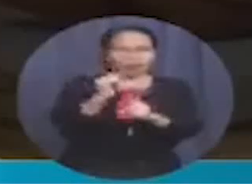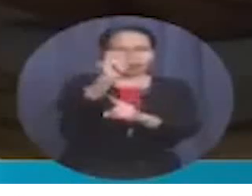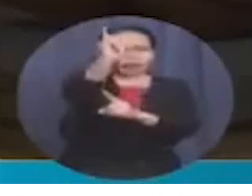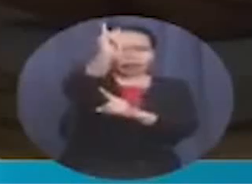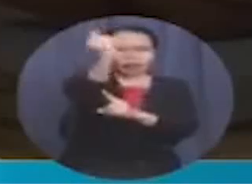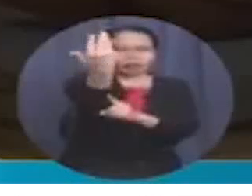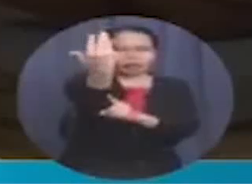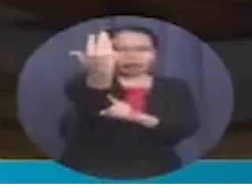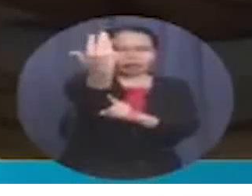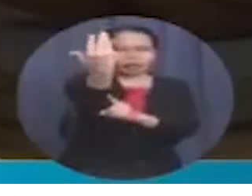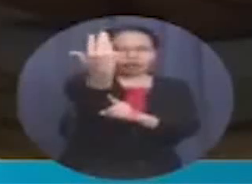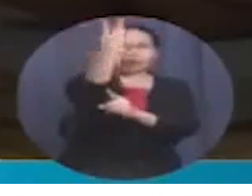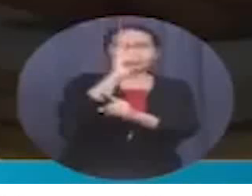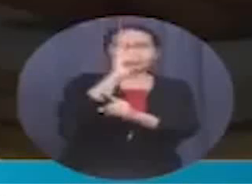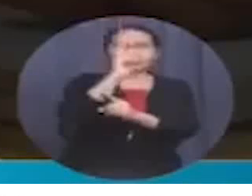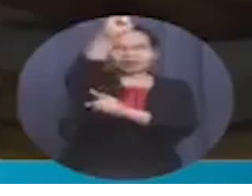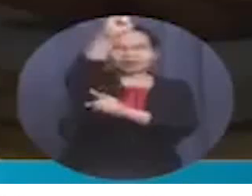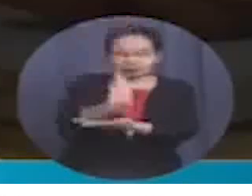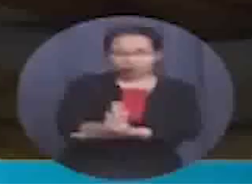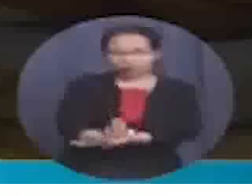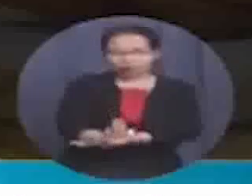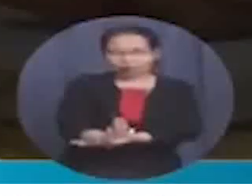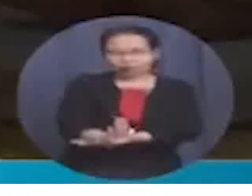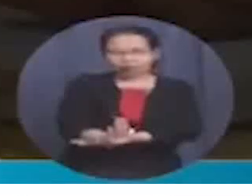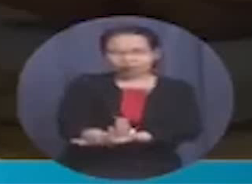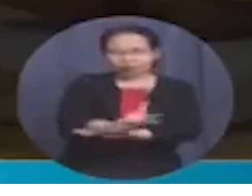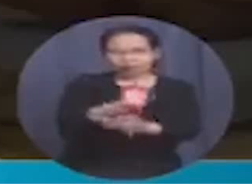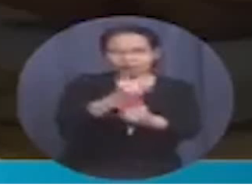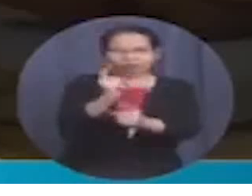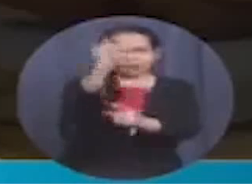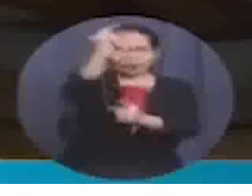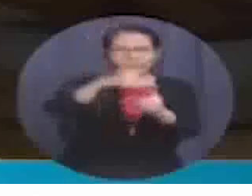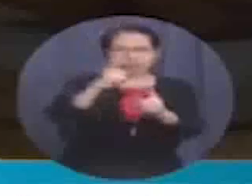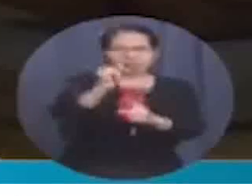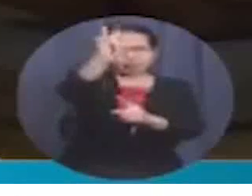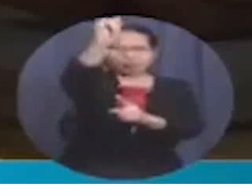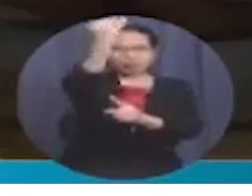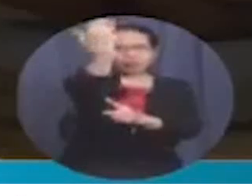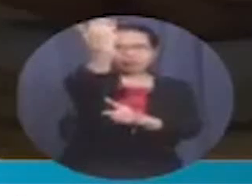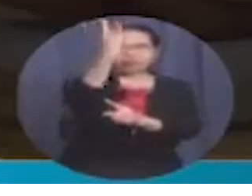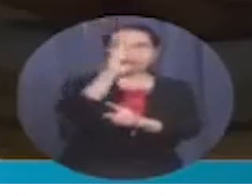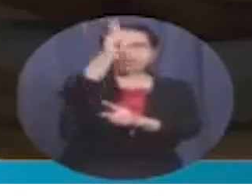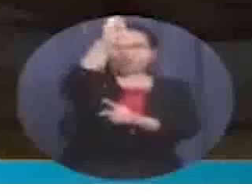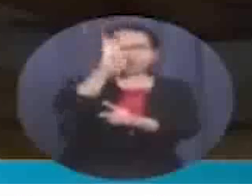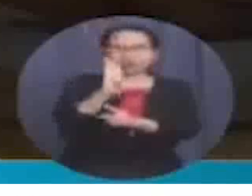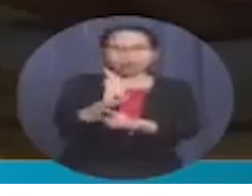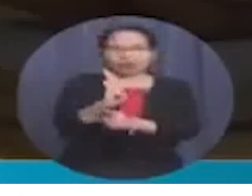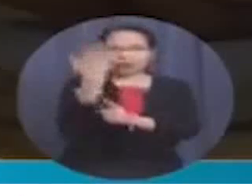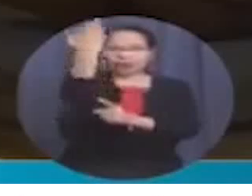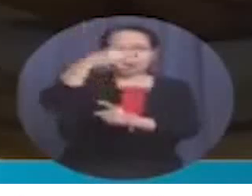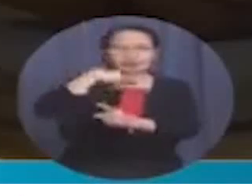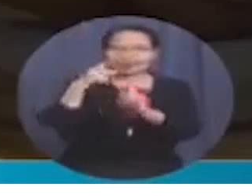to everlasting, thou art God. From everlasting to everlasting, thou art God. He